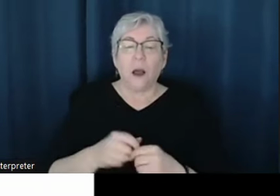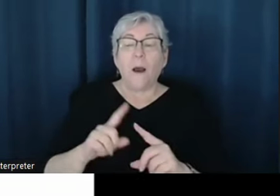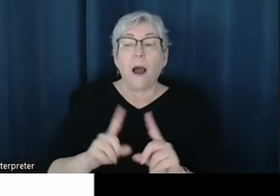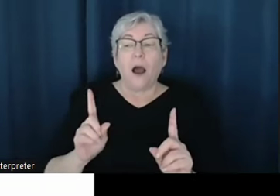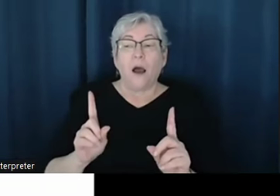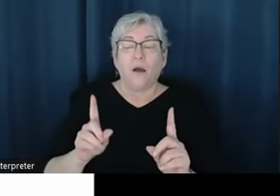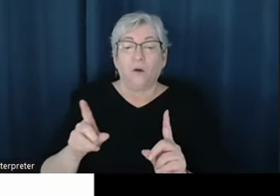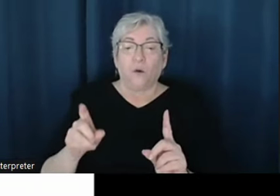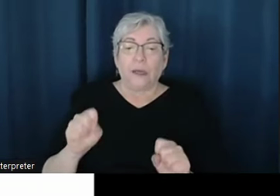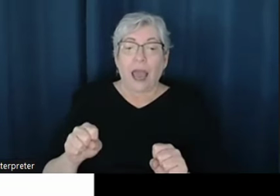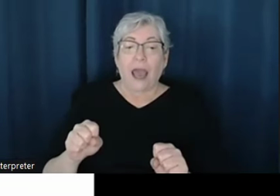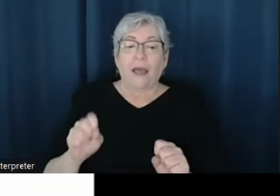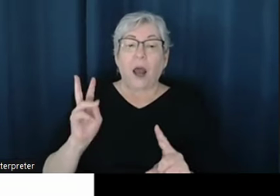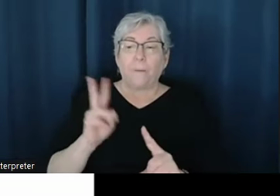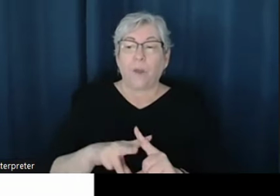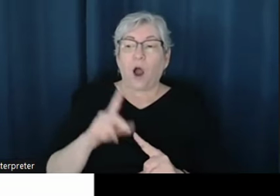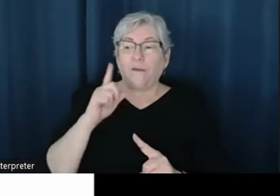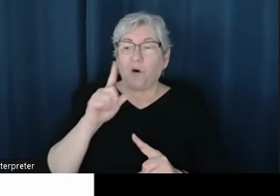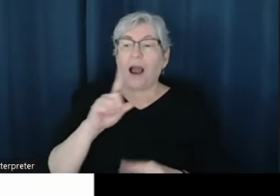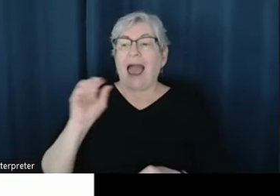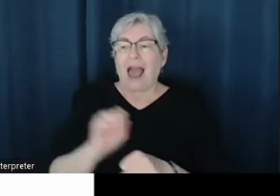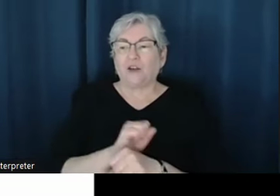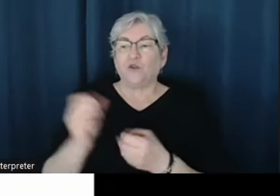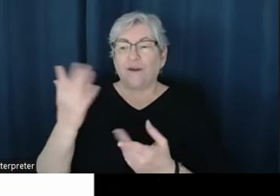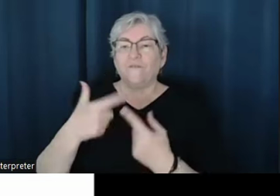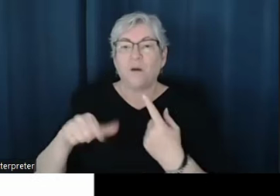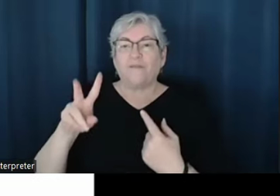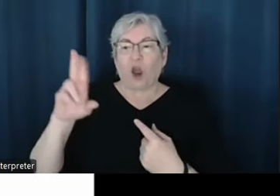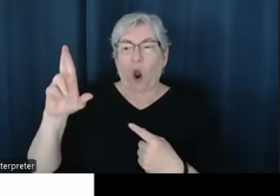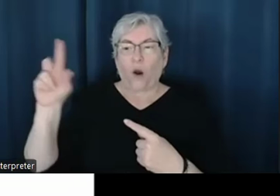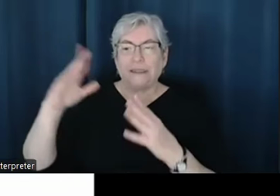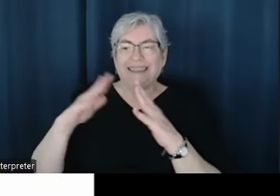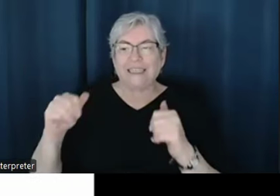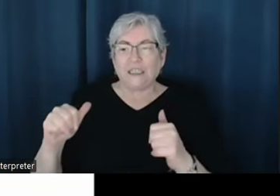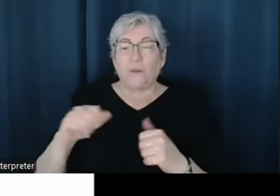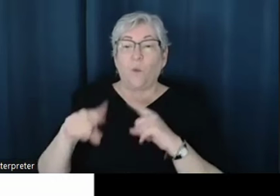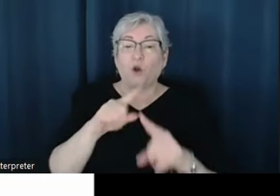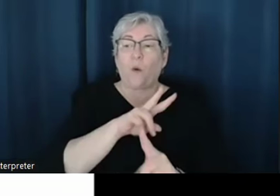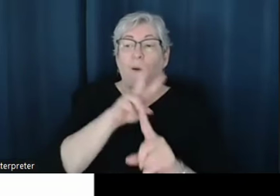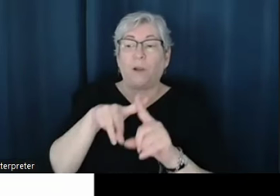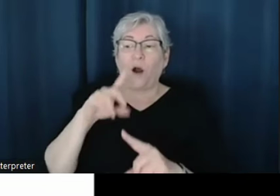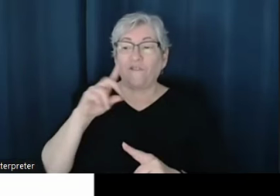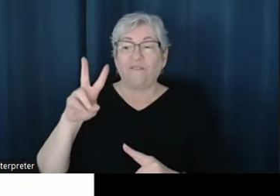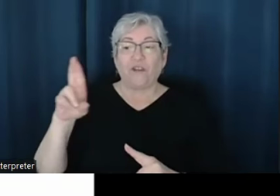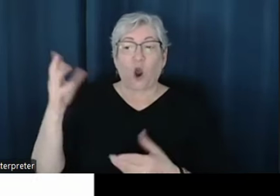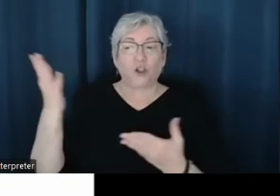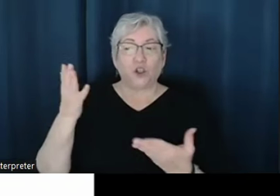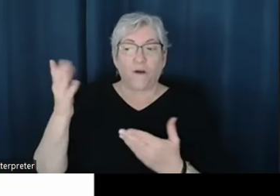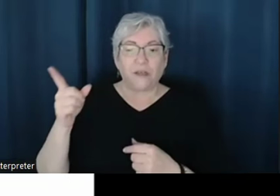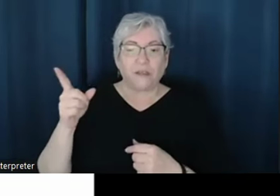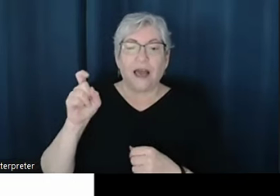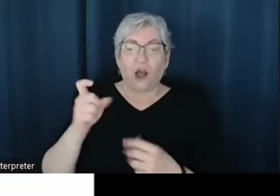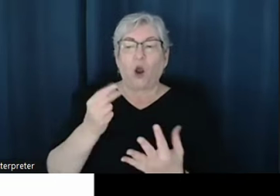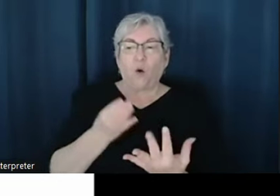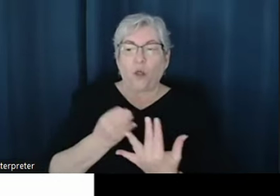However, you could also apply for actual services from the VR system. And when you apply for VR services, you have to go